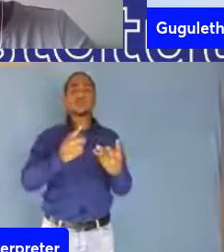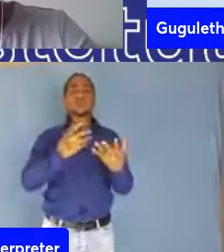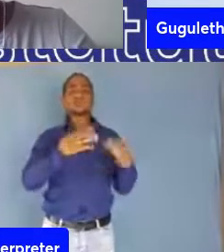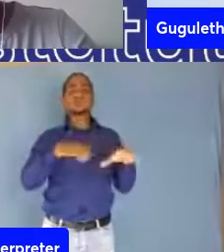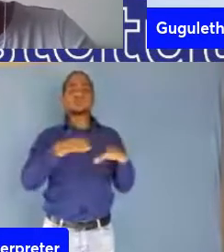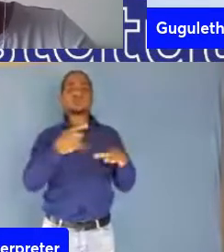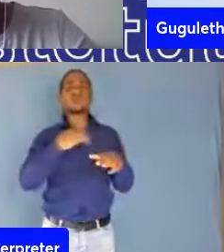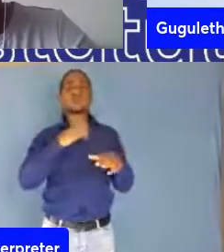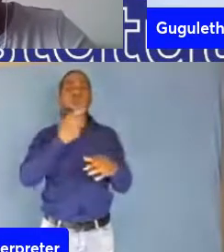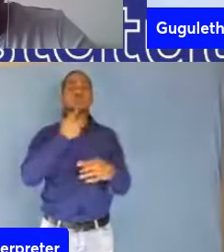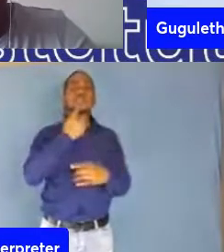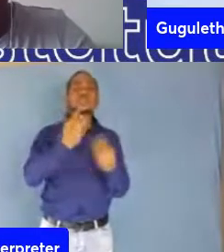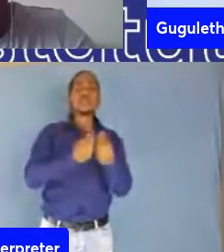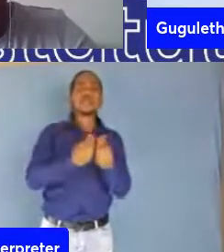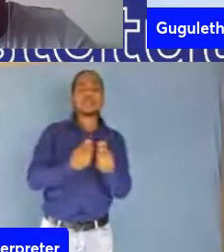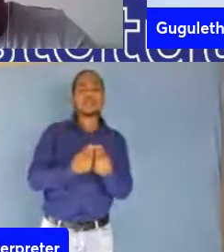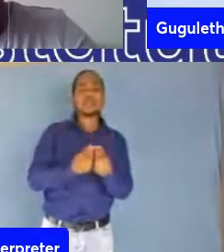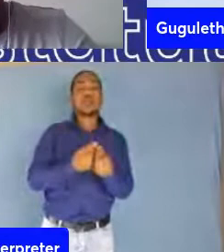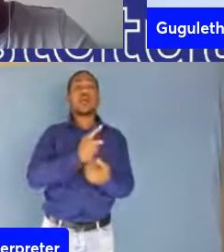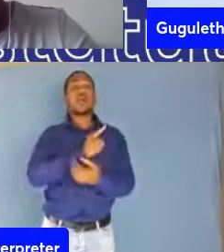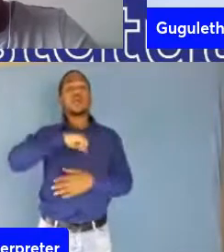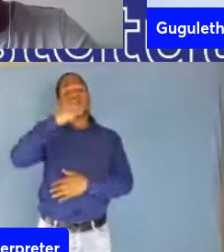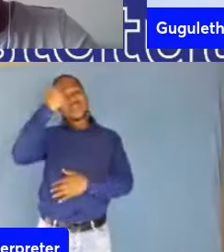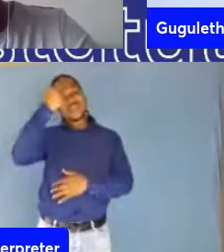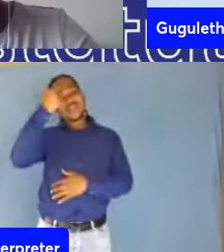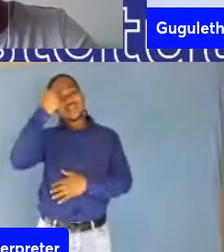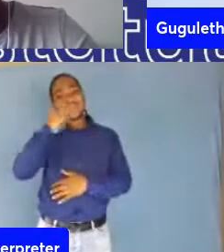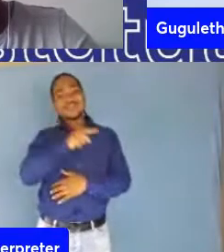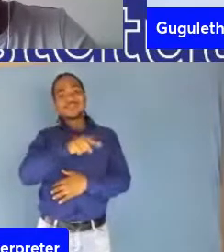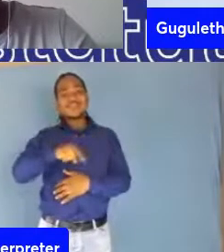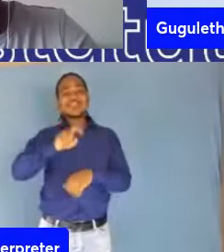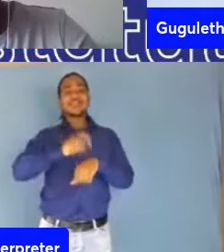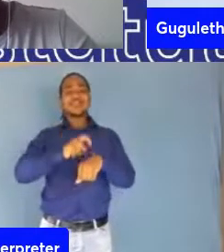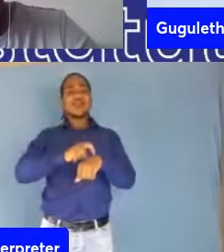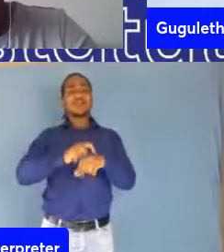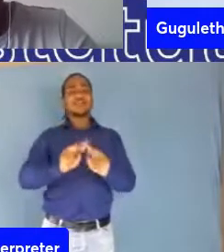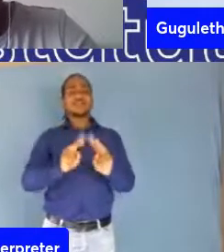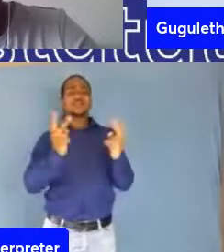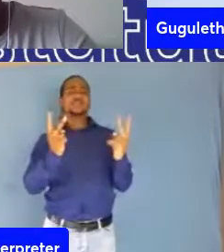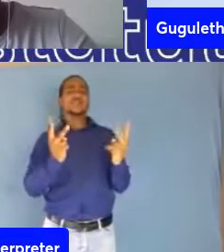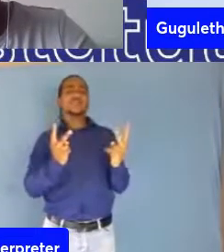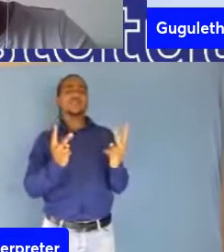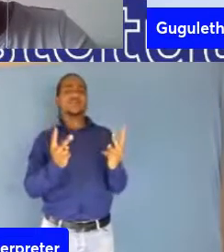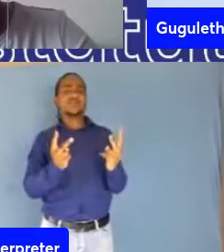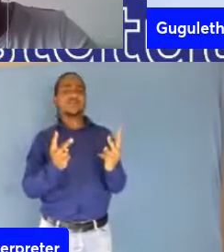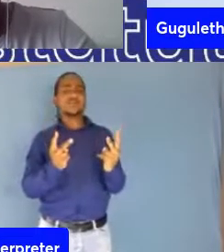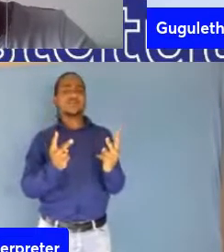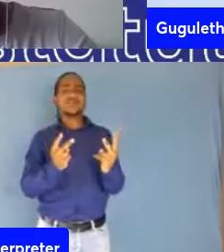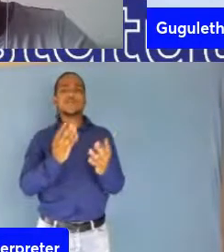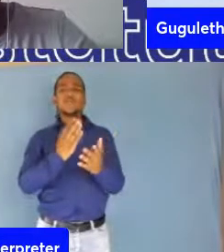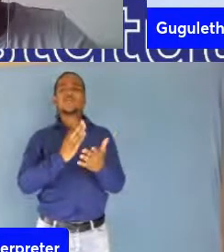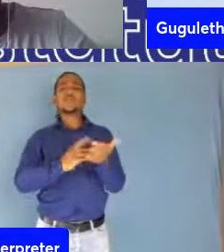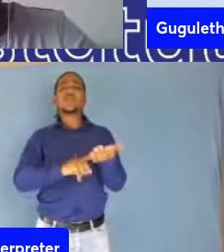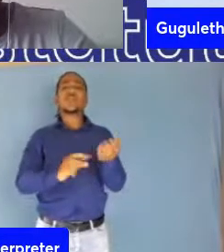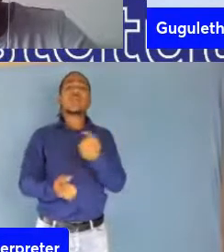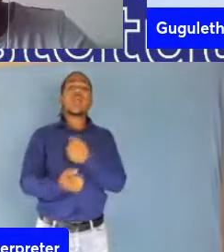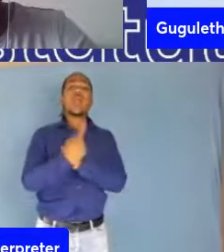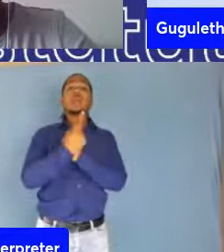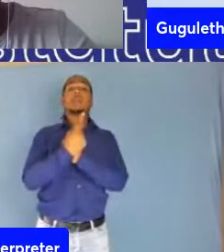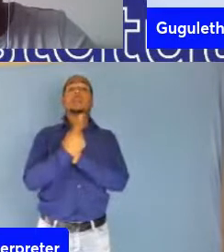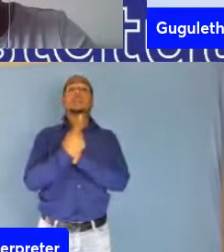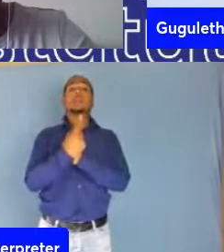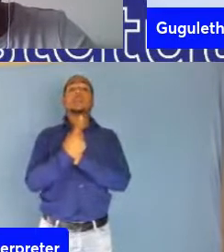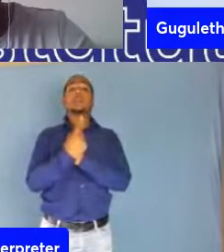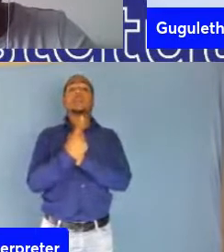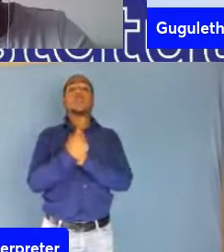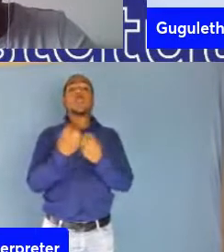that these situations are unique. It just so happens that it happens to a number of women and girls.